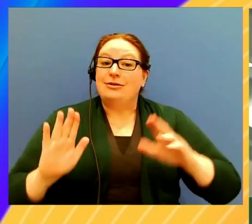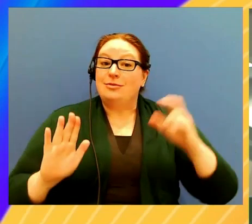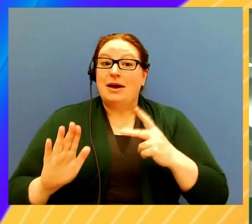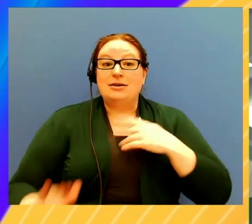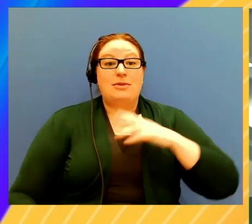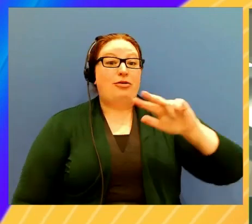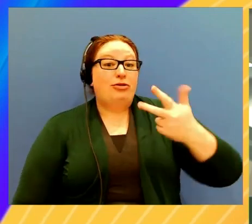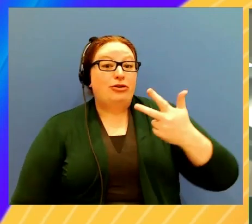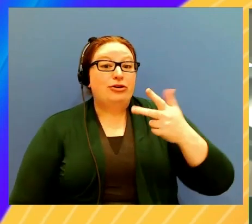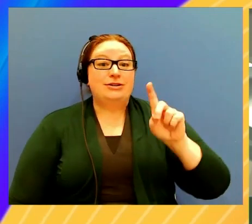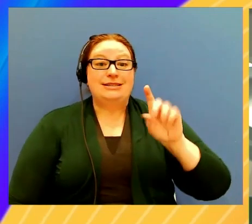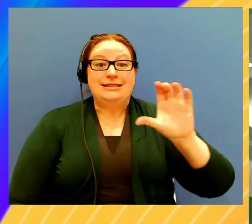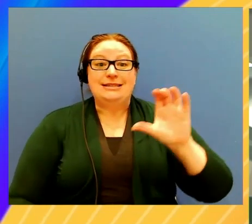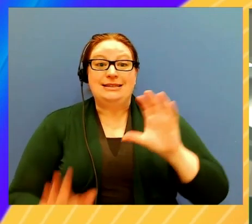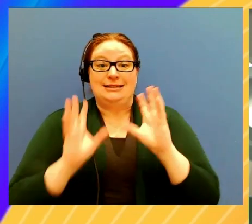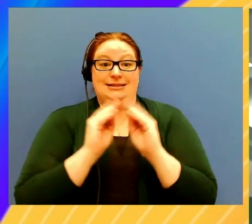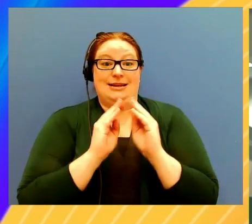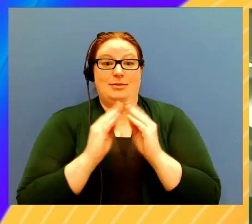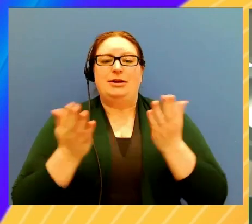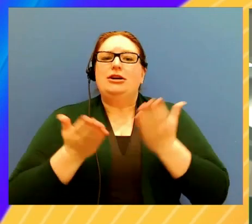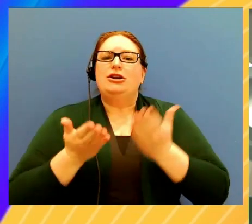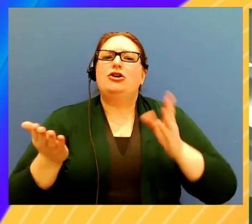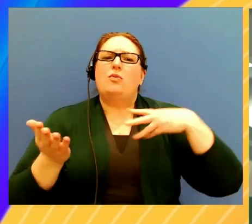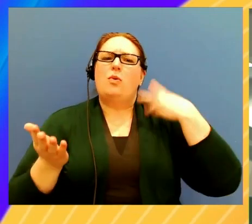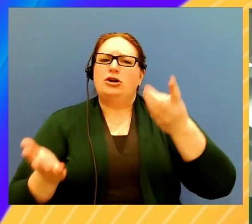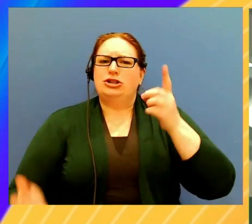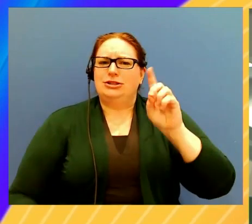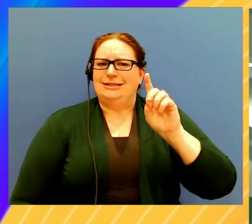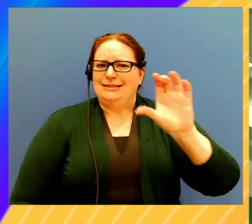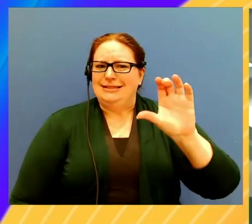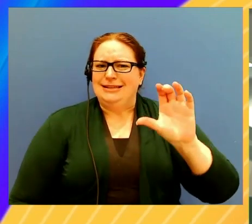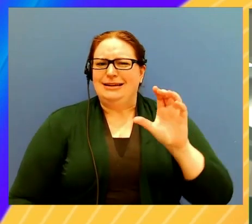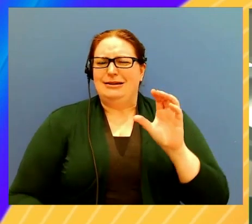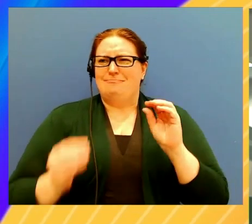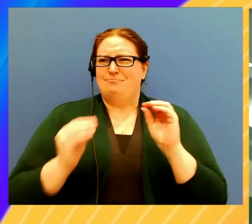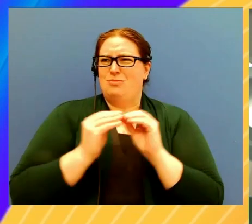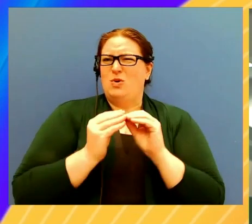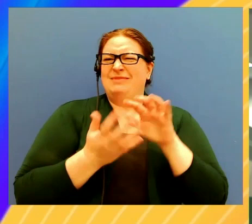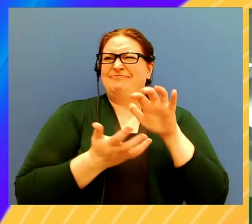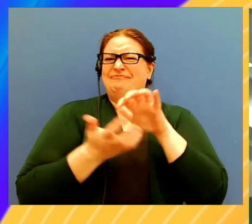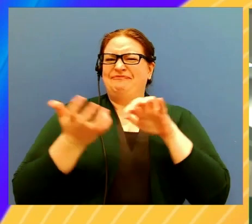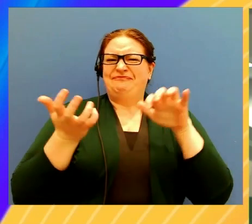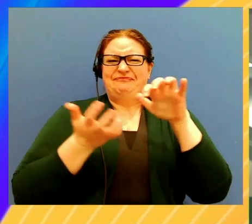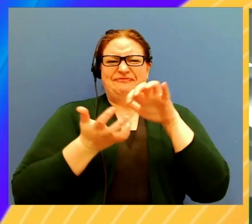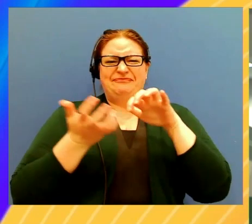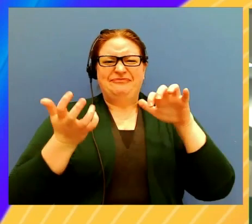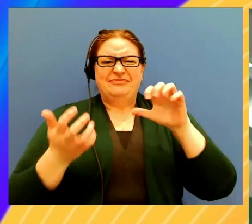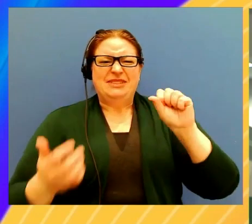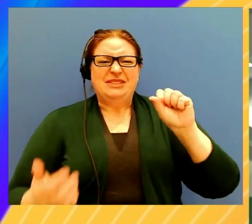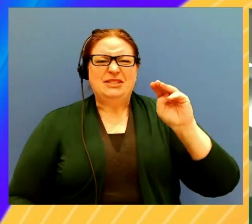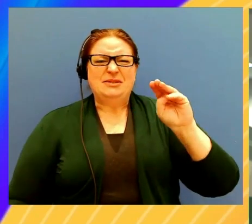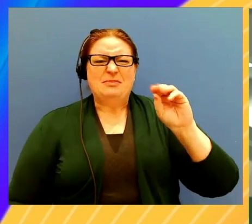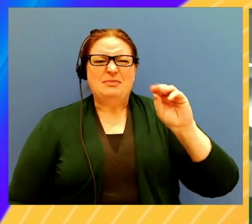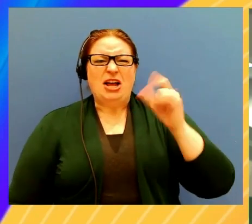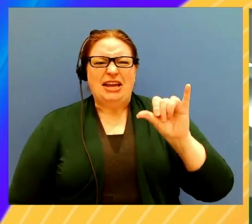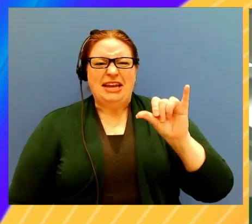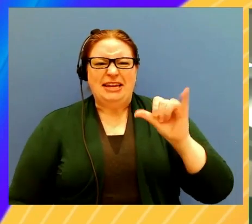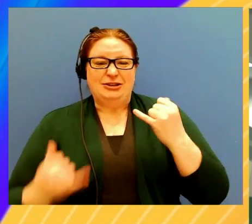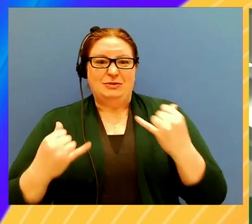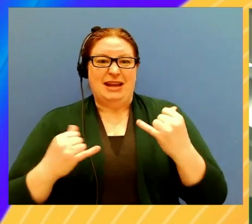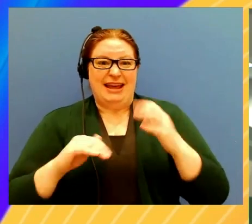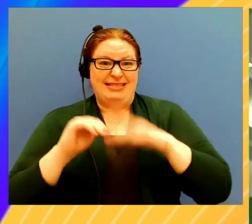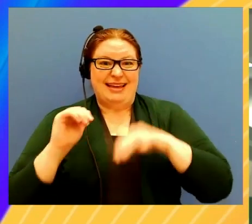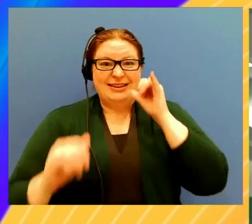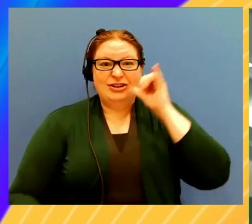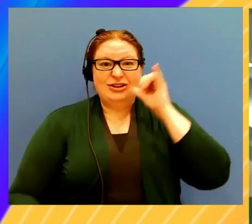Summit here in Washington, D.C. It's a little bit smoggier today than it was yesterday. Got to bring that smoke. Yeah.